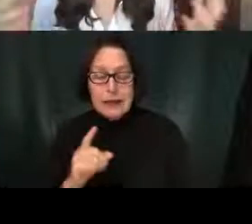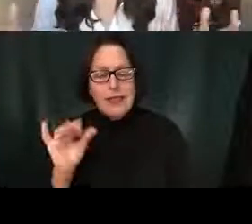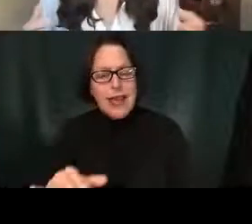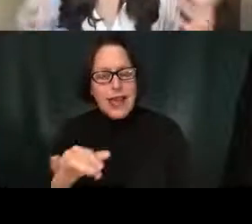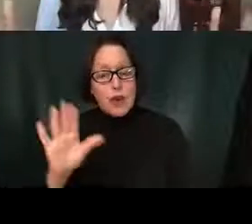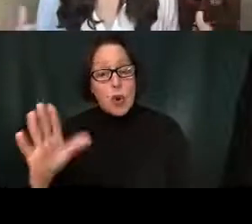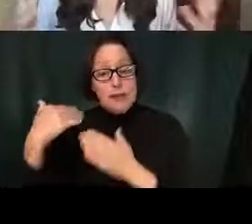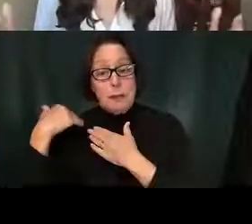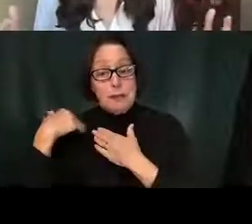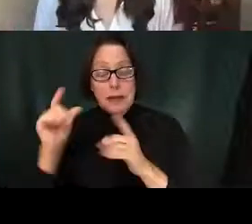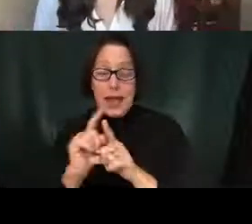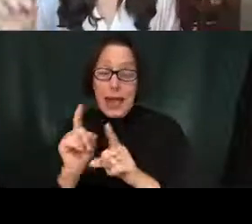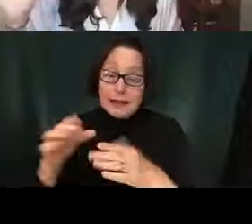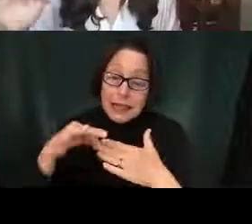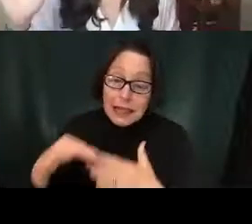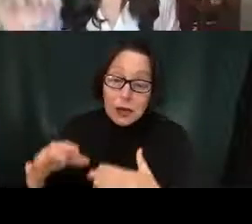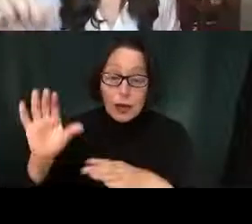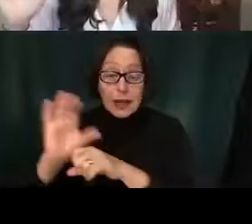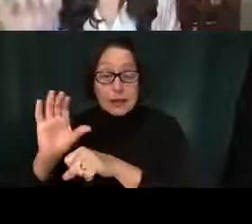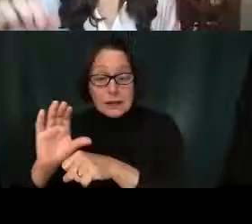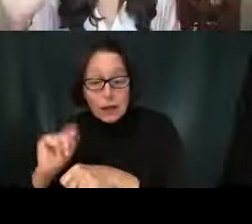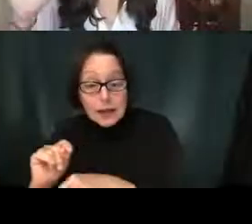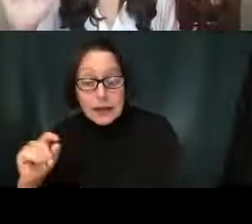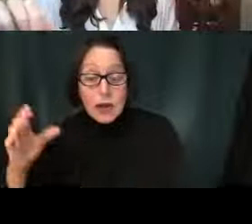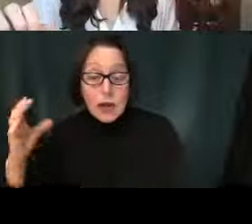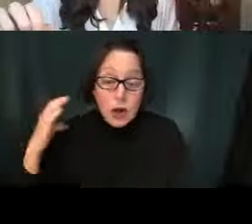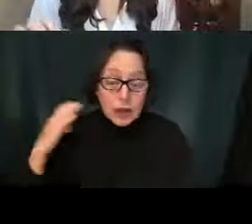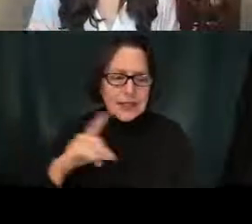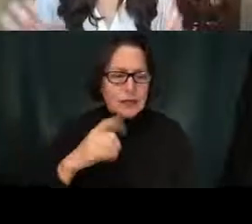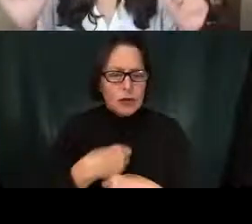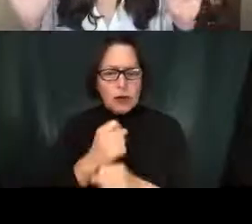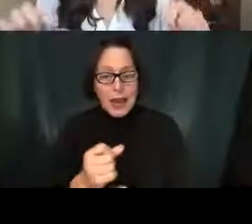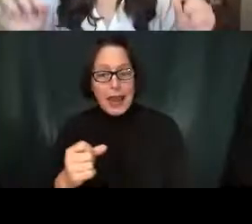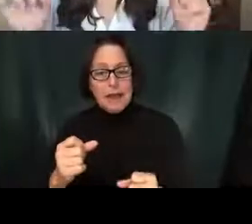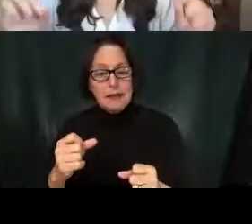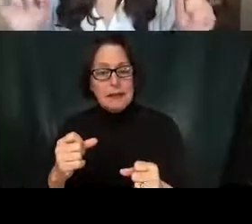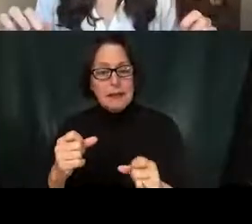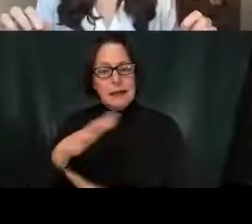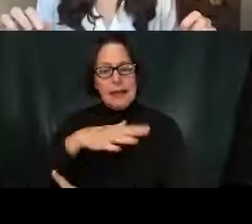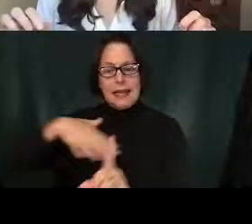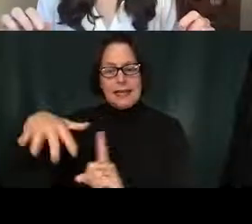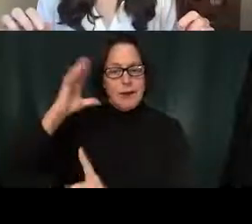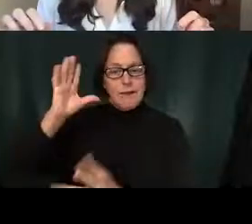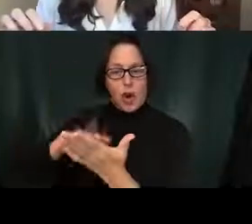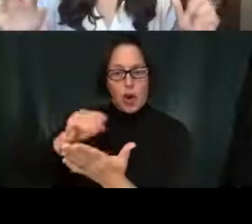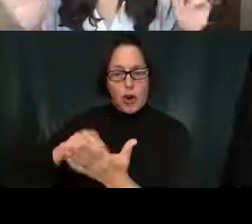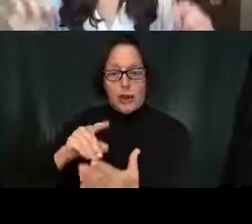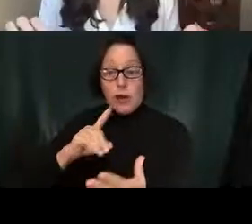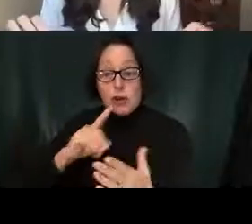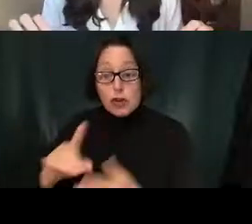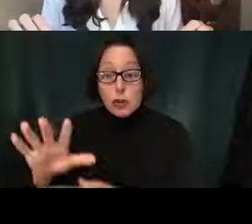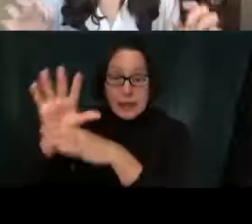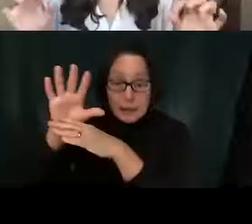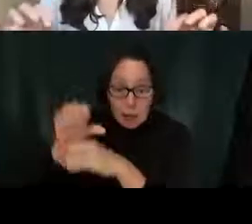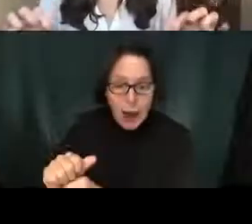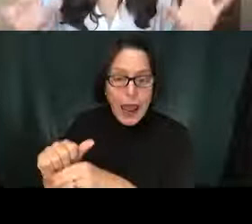or if you're a consultant or a coach, is about creating the conditions for learning. So really, really practicing and being